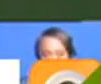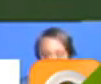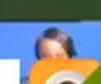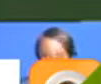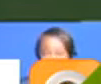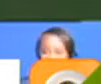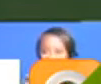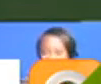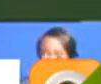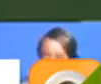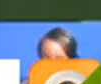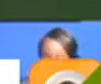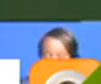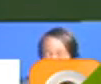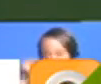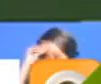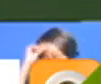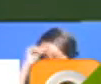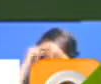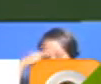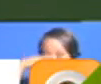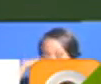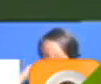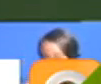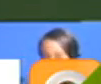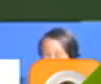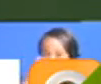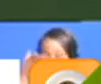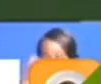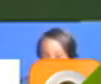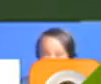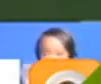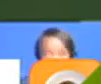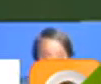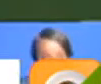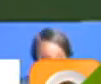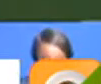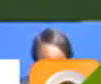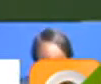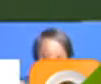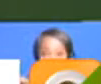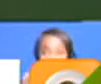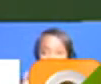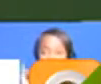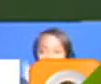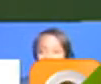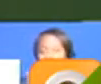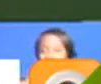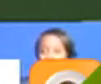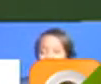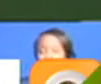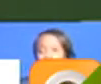explain government policy on the floor of the House so that the people's representatives,